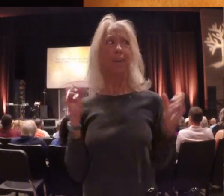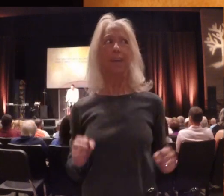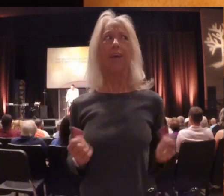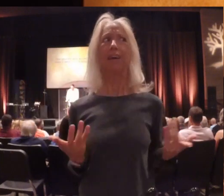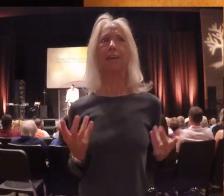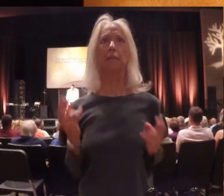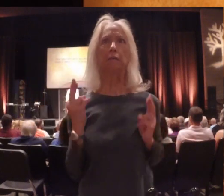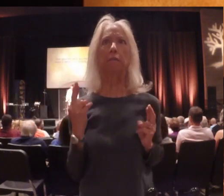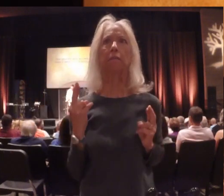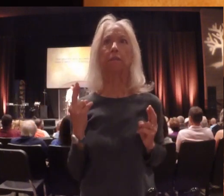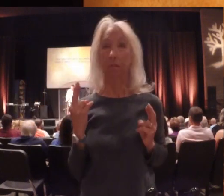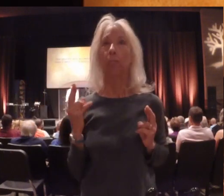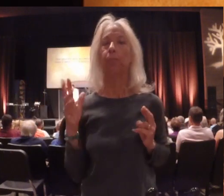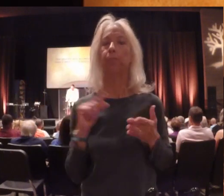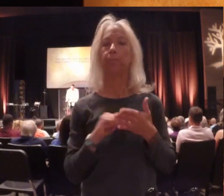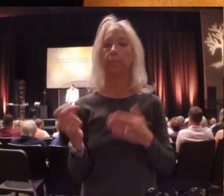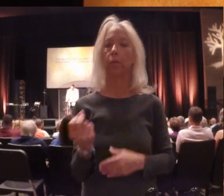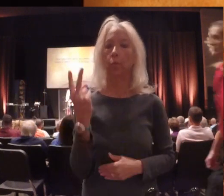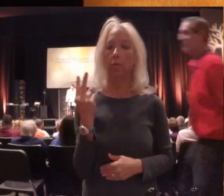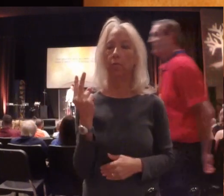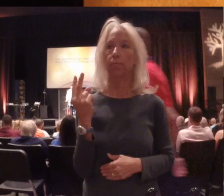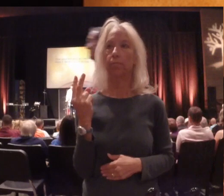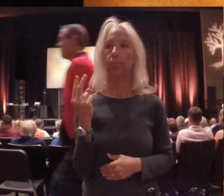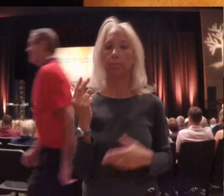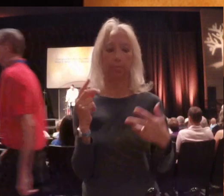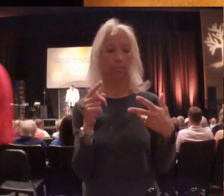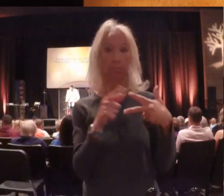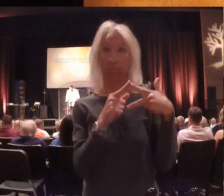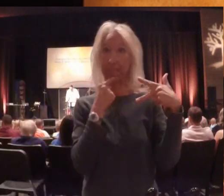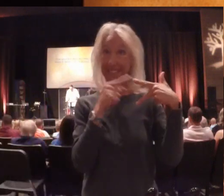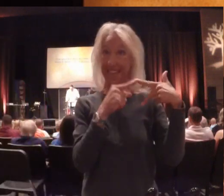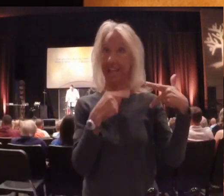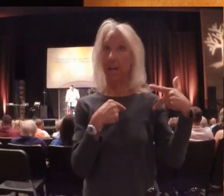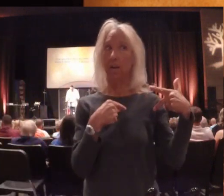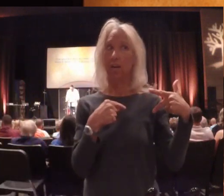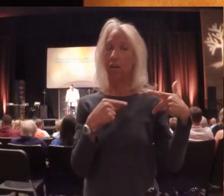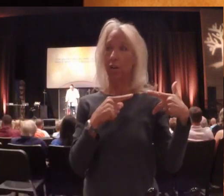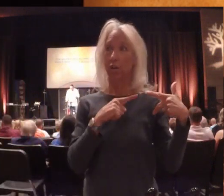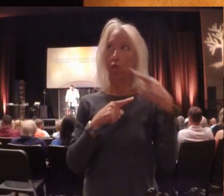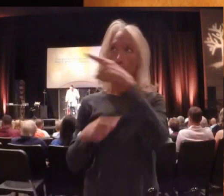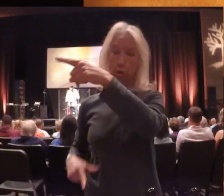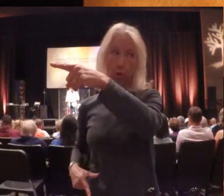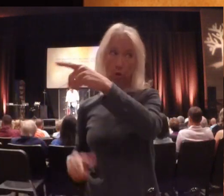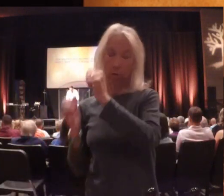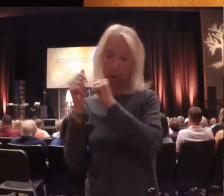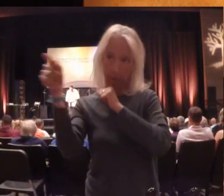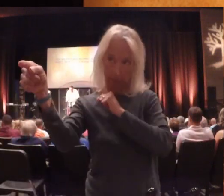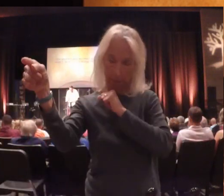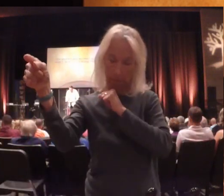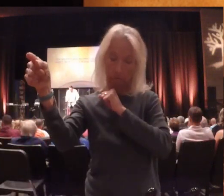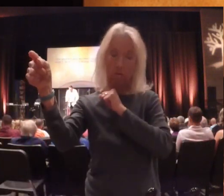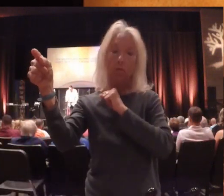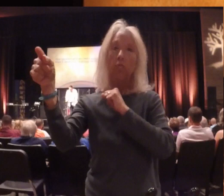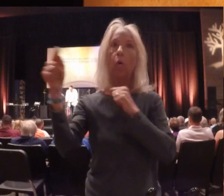out. Now let's look at verse 12. And Jehoshaphat said, the word of the Lord is with him. Oh, who is that? Elisha. So